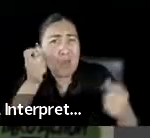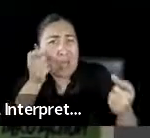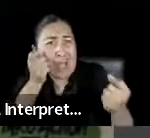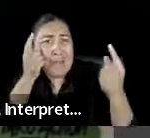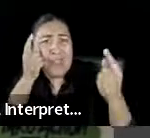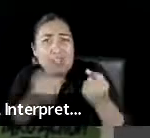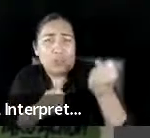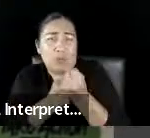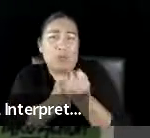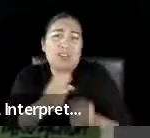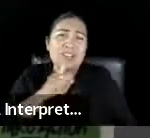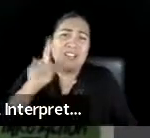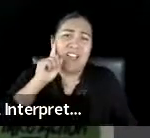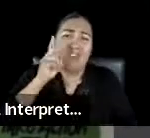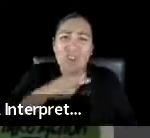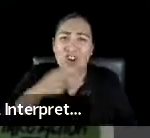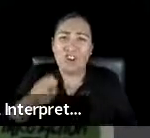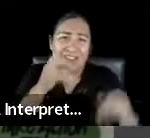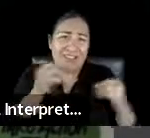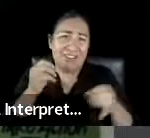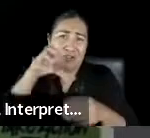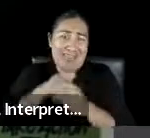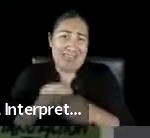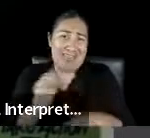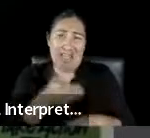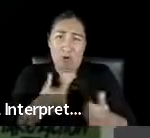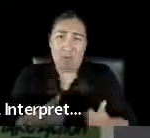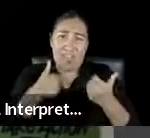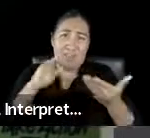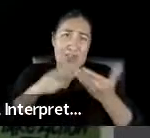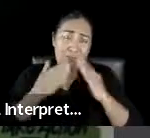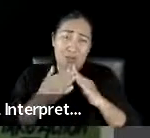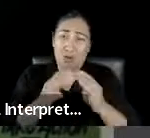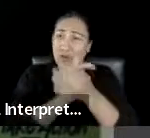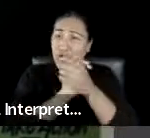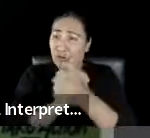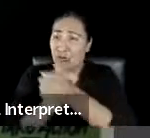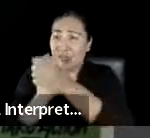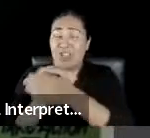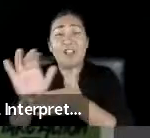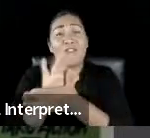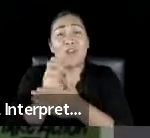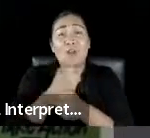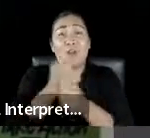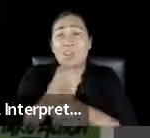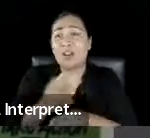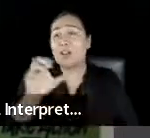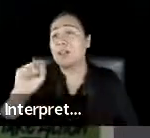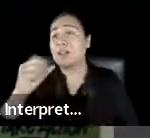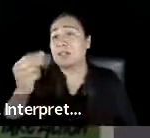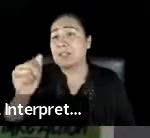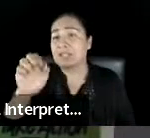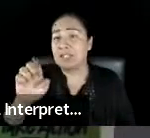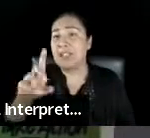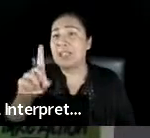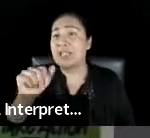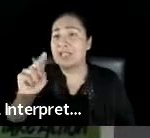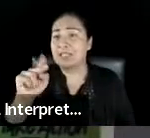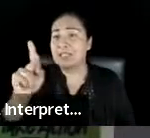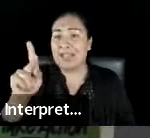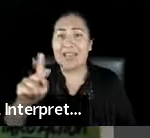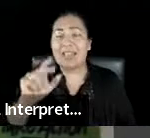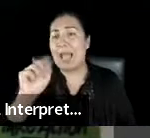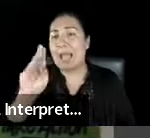hard of hearing individuals in our lives and in our communities. So congratulations to filmmakers Shay Manning, Danik Sudikoff, and